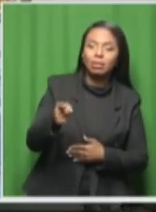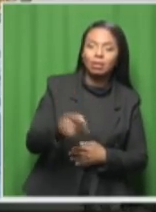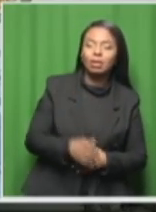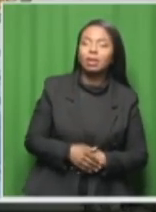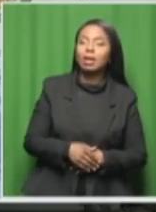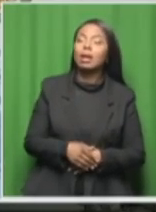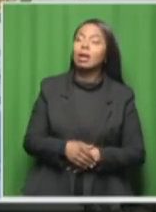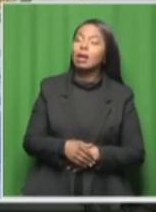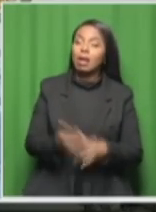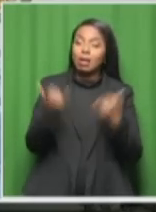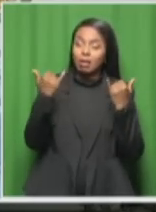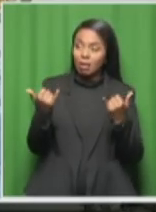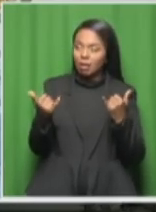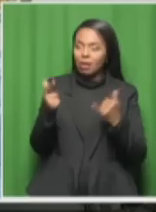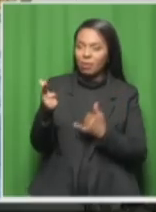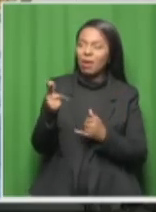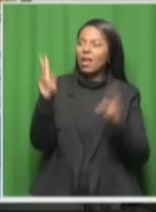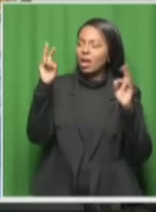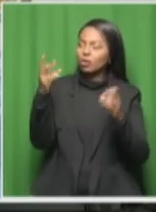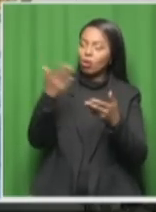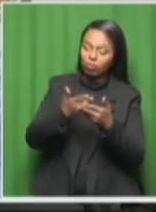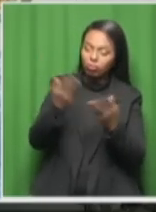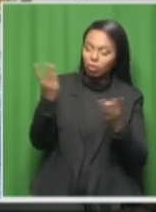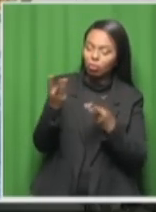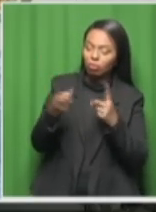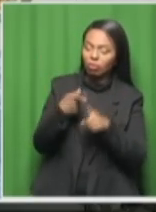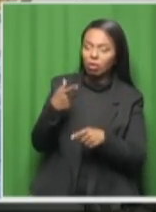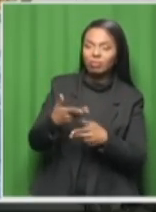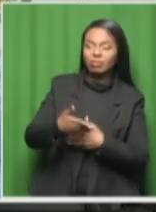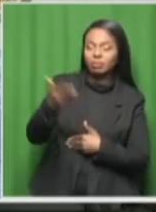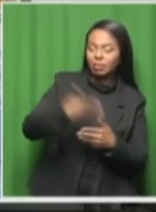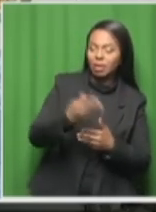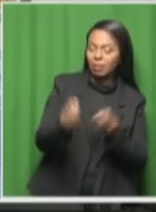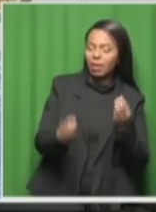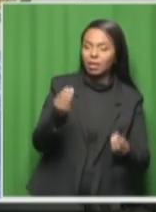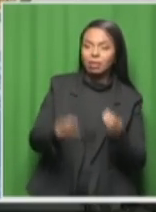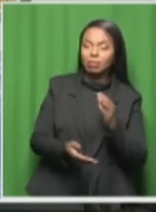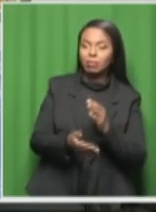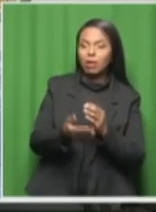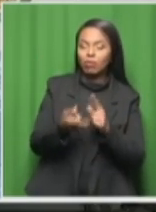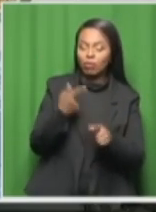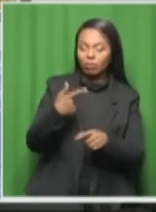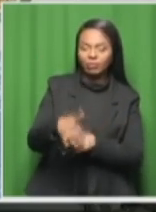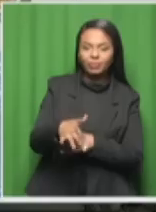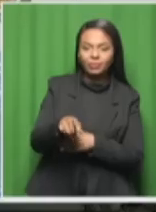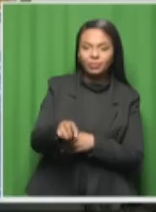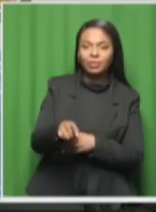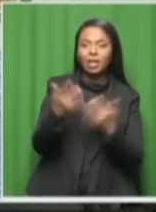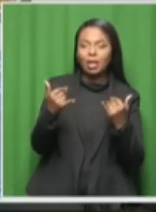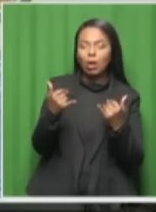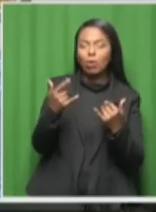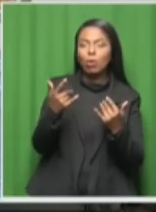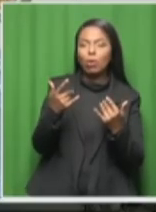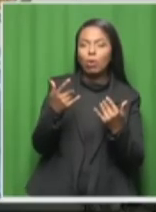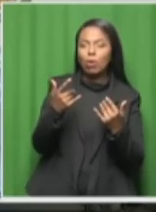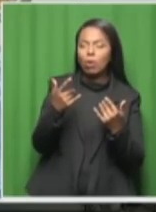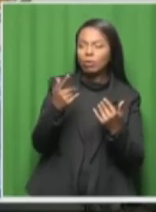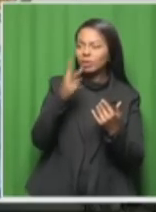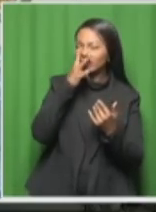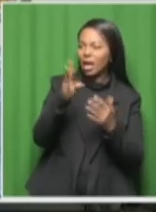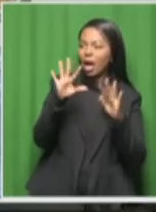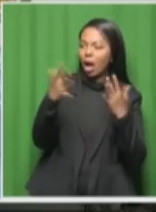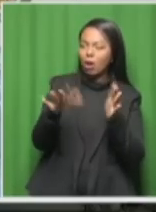with regard to the migration, you actually go into quite some length talking about how it's